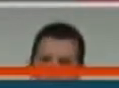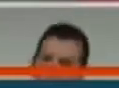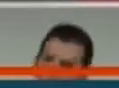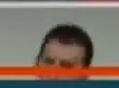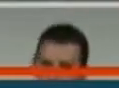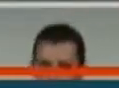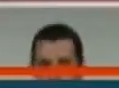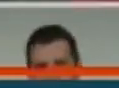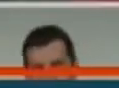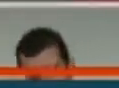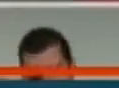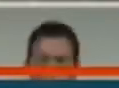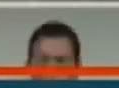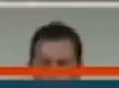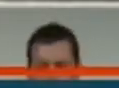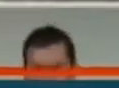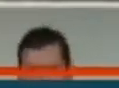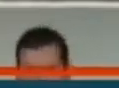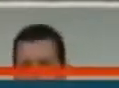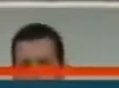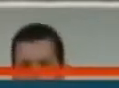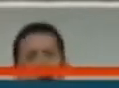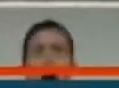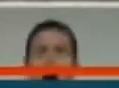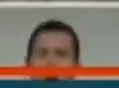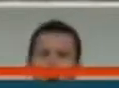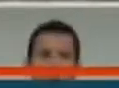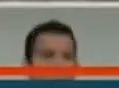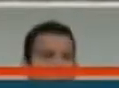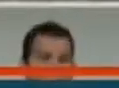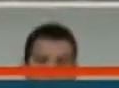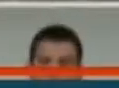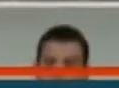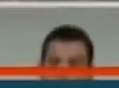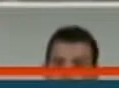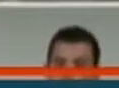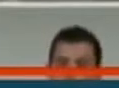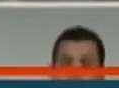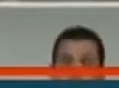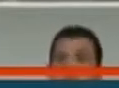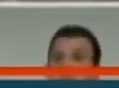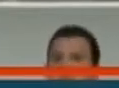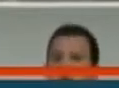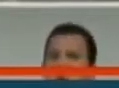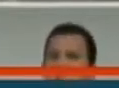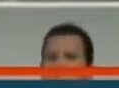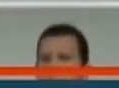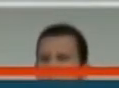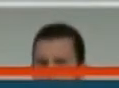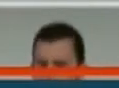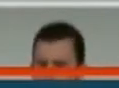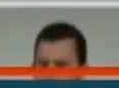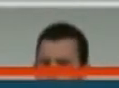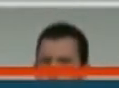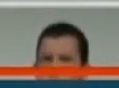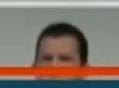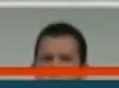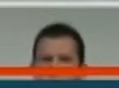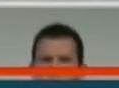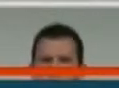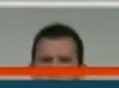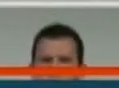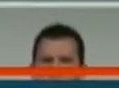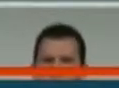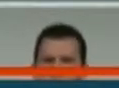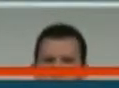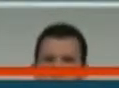Medical Services authorized the beginning of the clinical trials of the latest two Cuban-developed vaccine candidates against COVID-19,